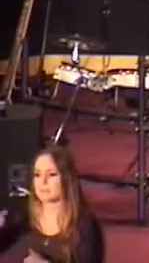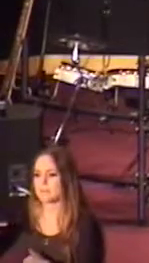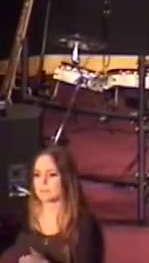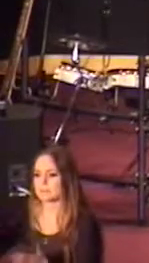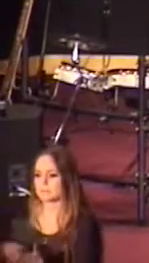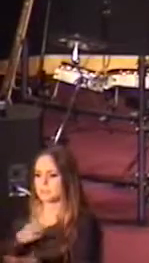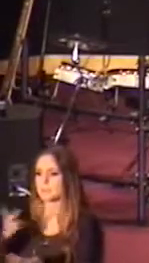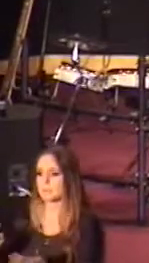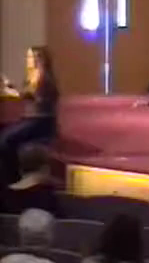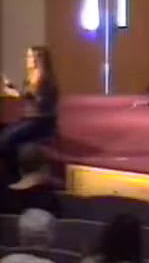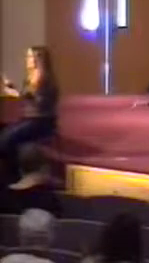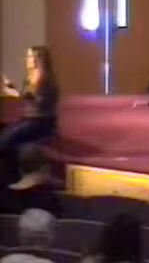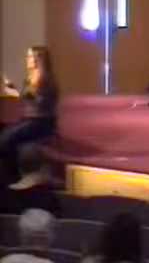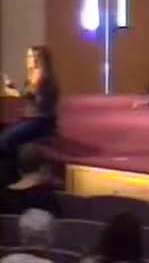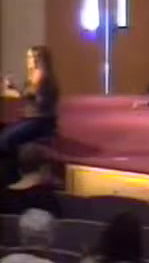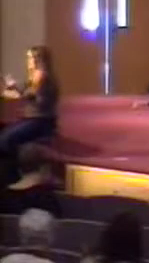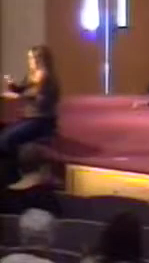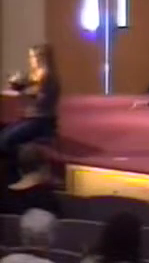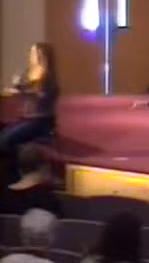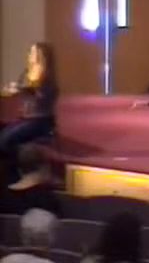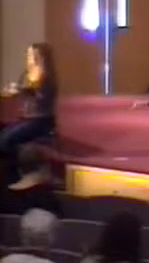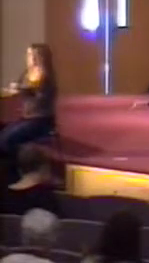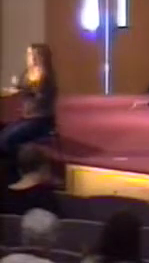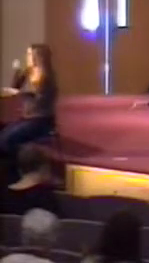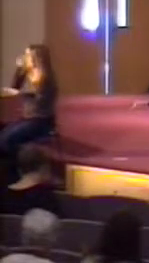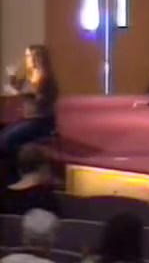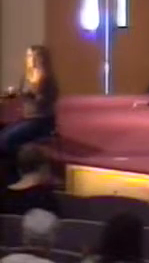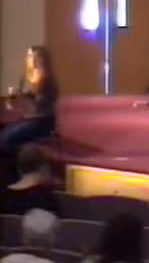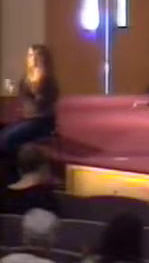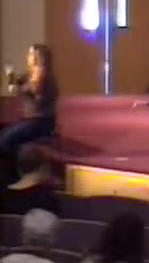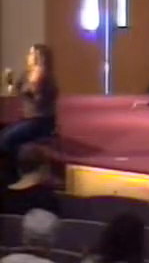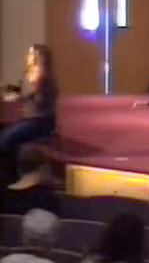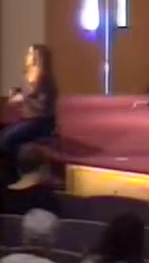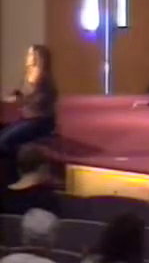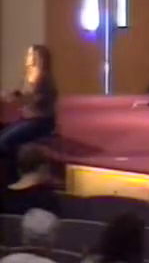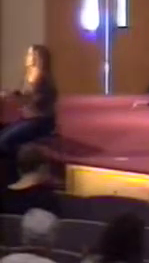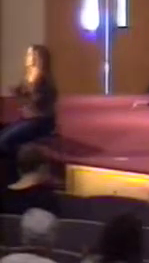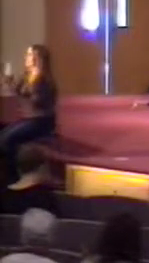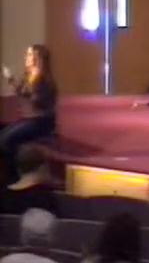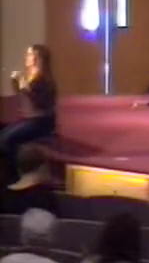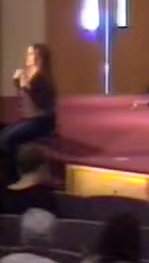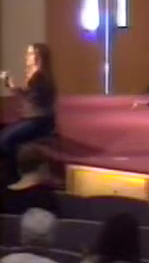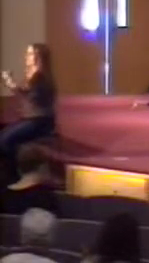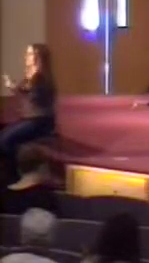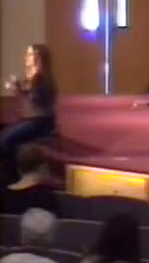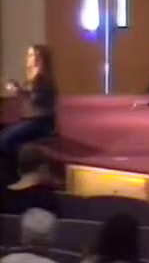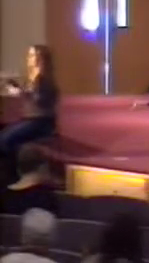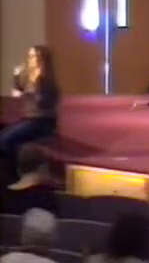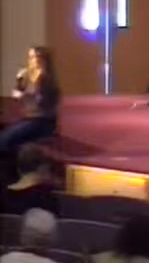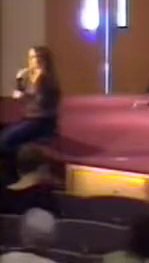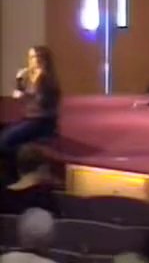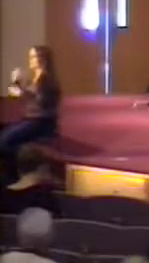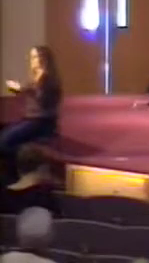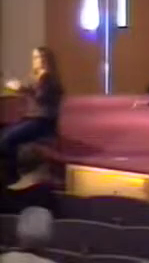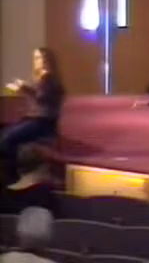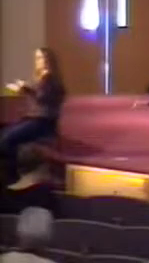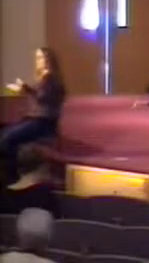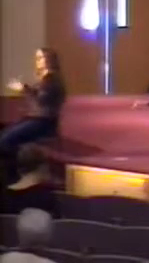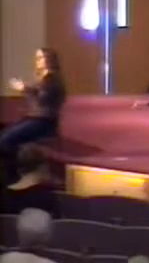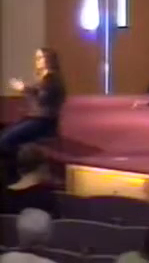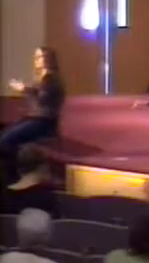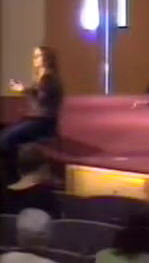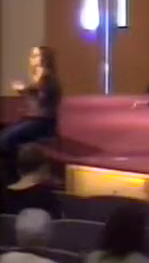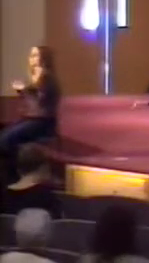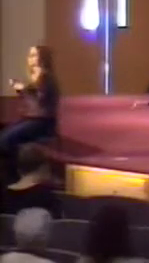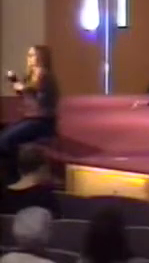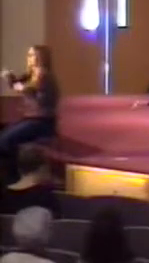3 sets us up for one of the best ways to find healing from our past. But before we get to that, has anybody